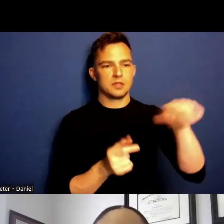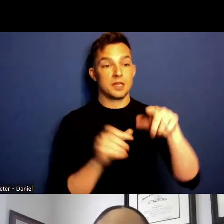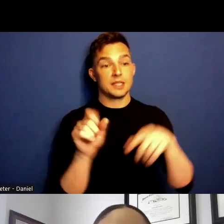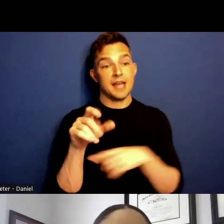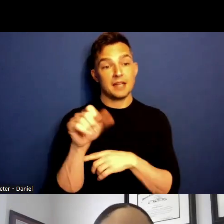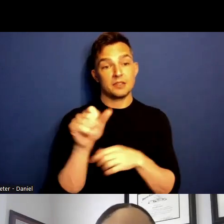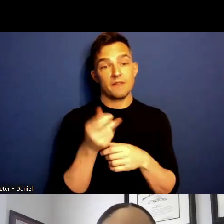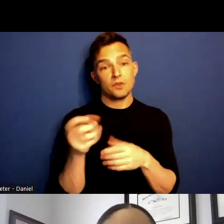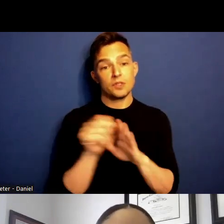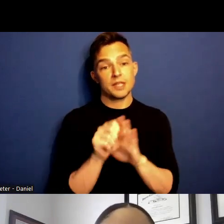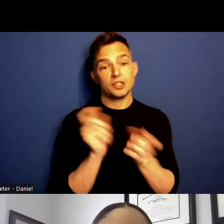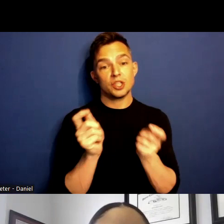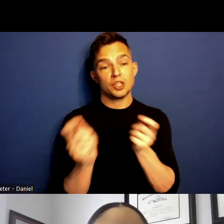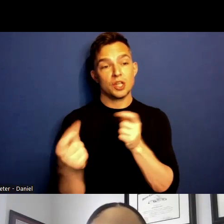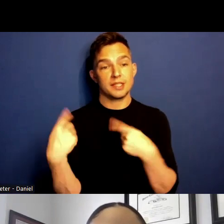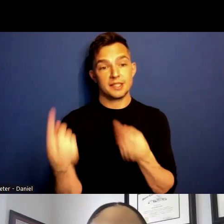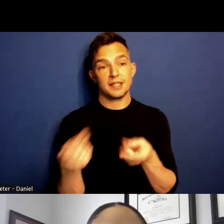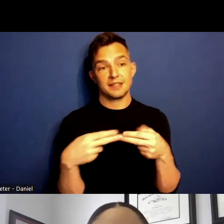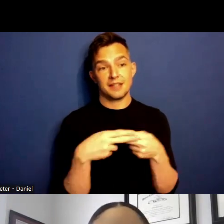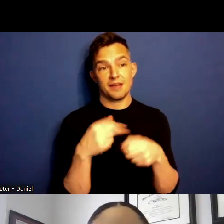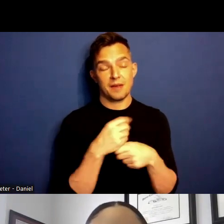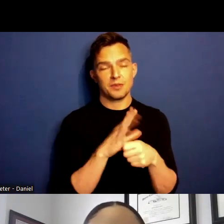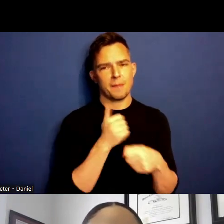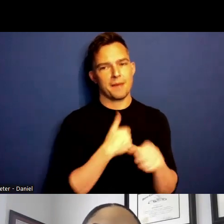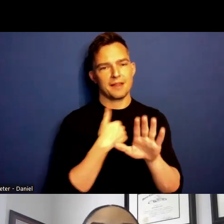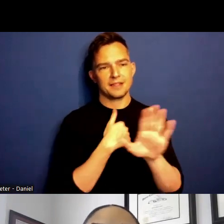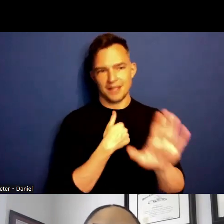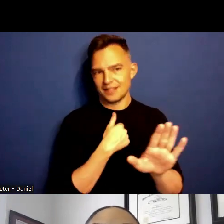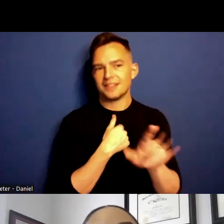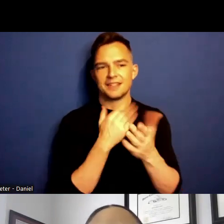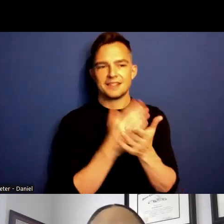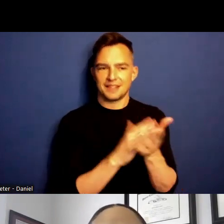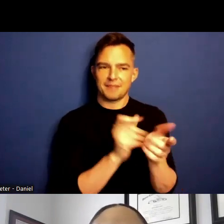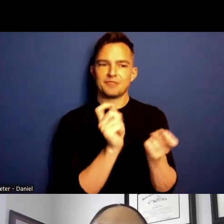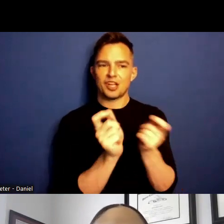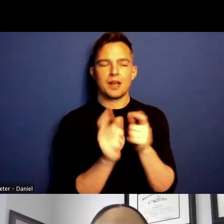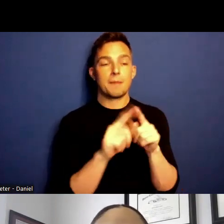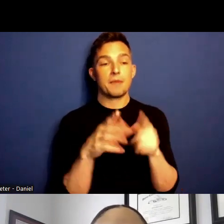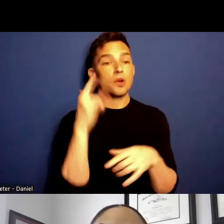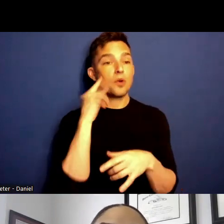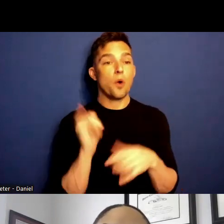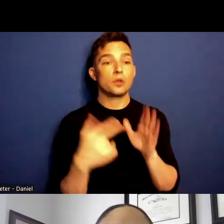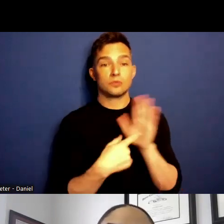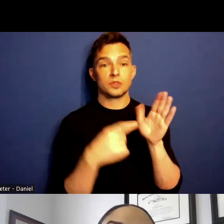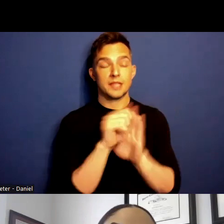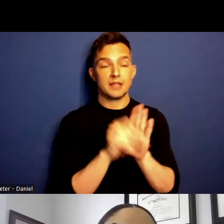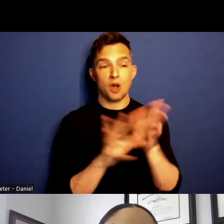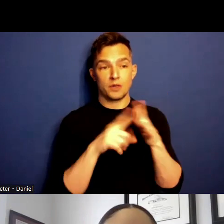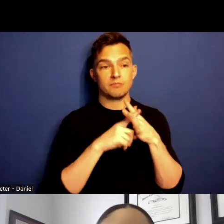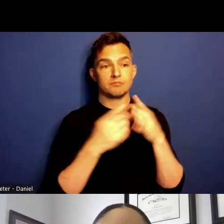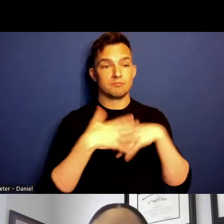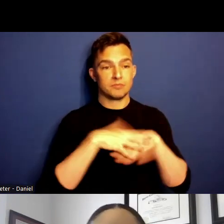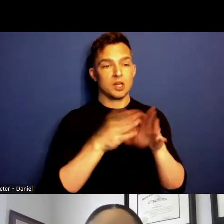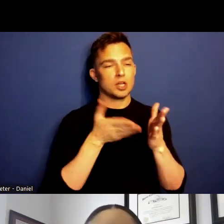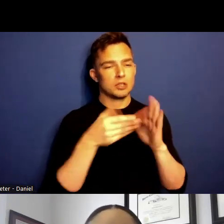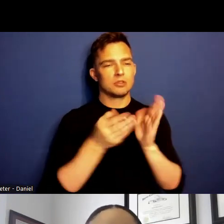states here has changed since this slide was created, so I do apologize for that. But the gold states reflect states that have implemented comprehensive